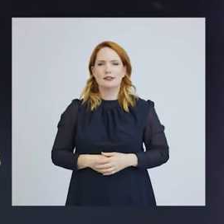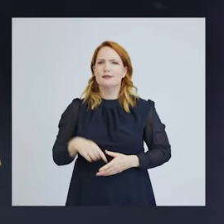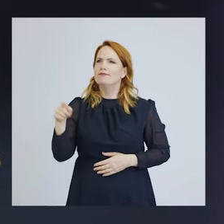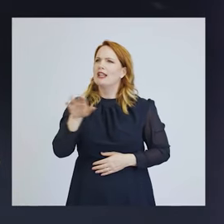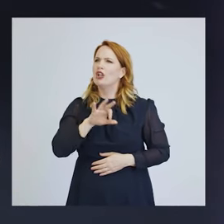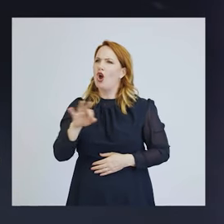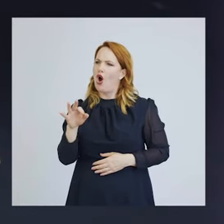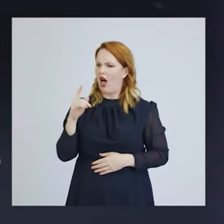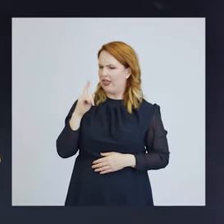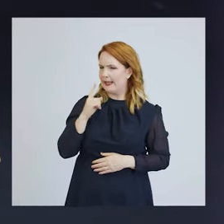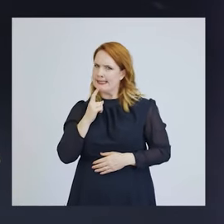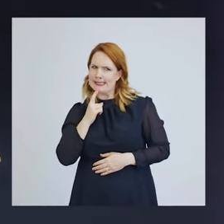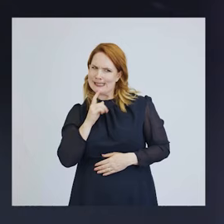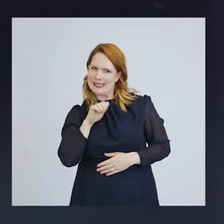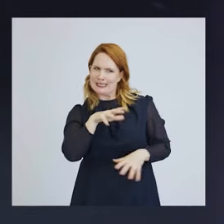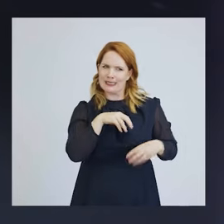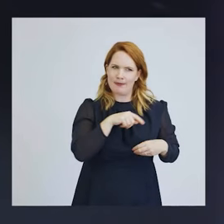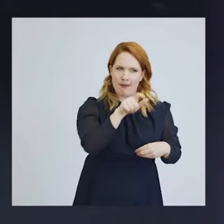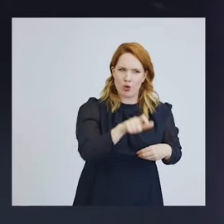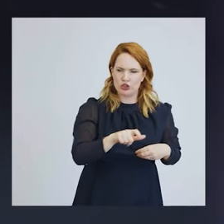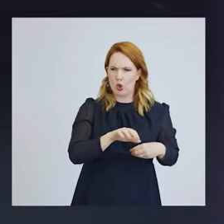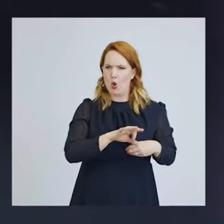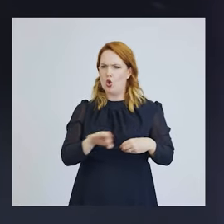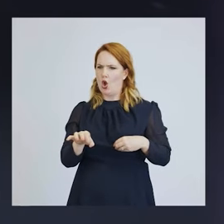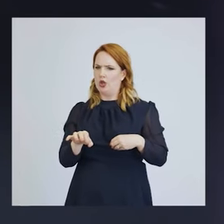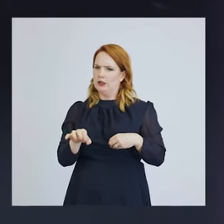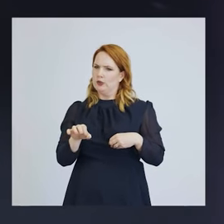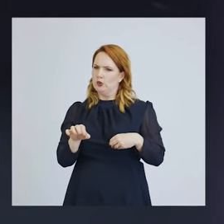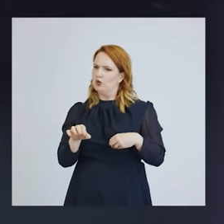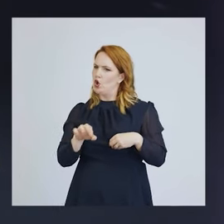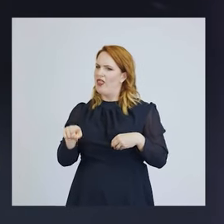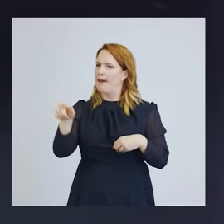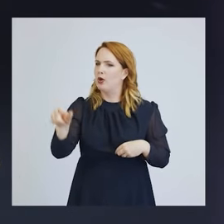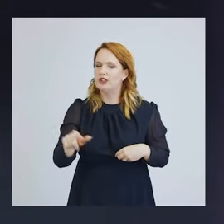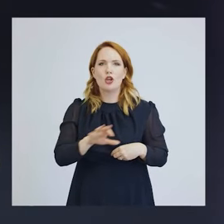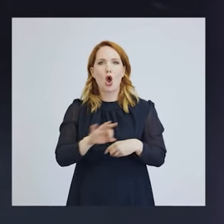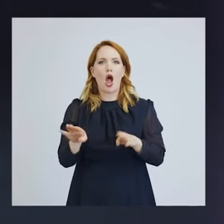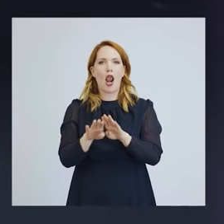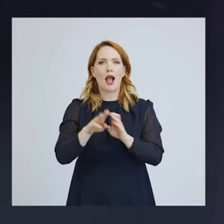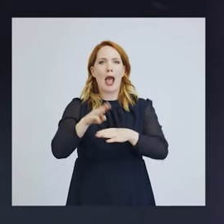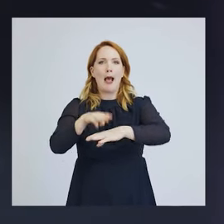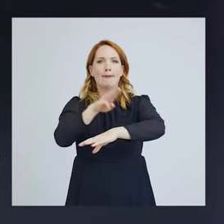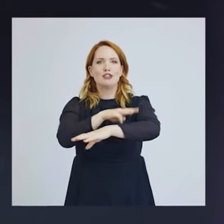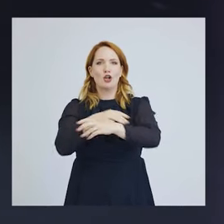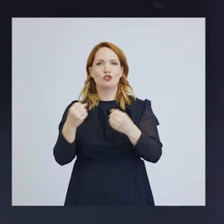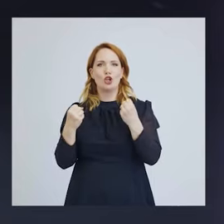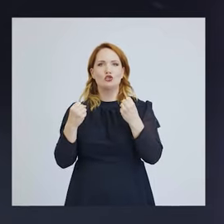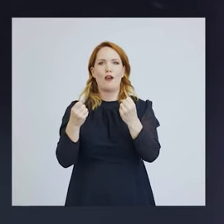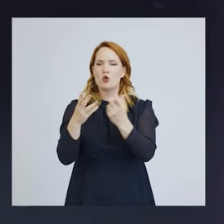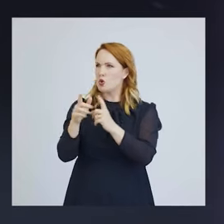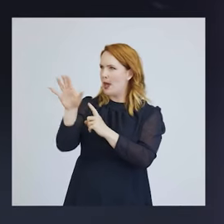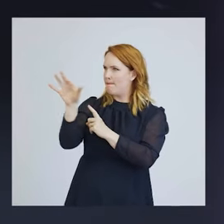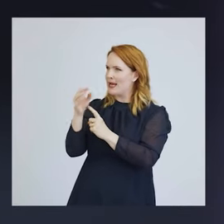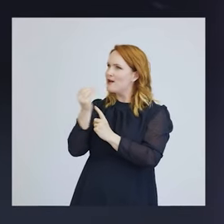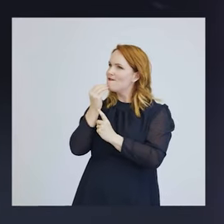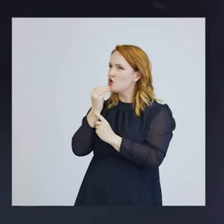going to back down on that decision. He doesn't change. He doesn't go back and forth like we sometimes do at McDonald's in the drive-thru. He